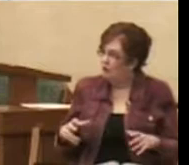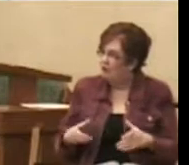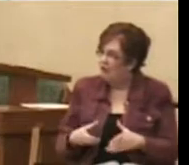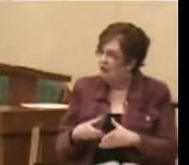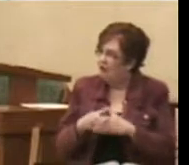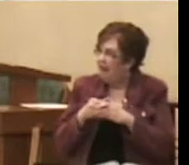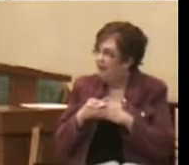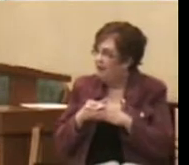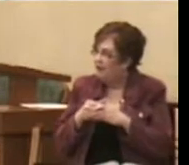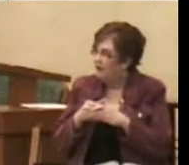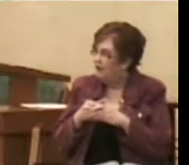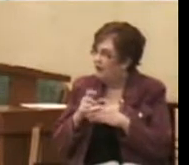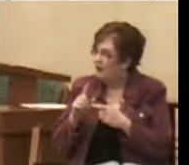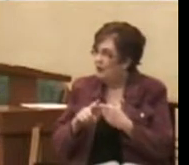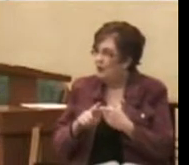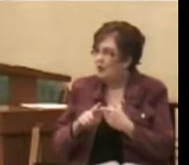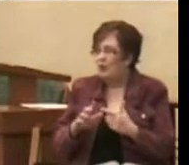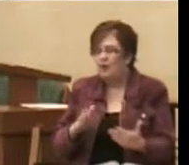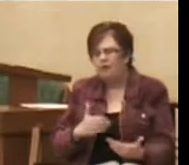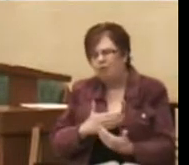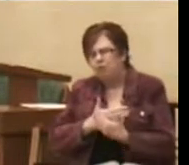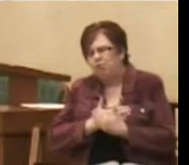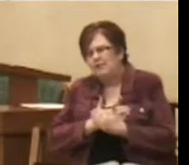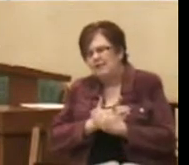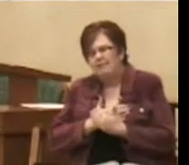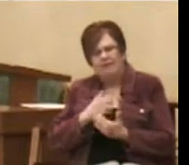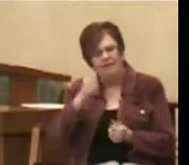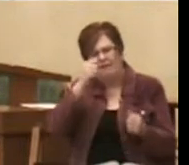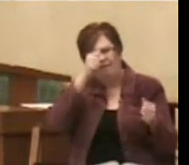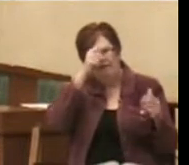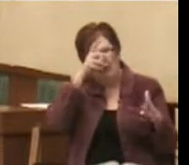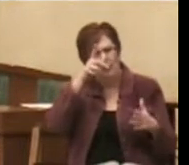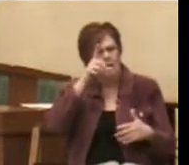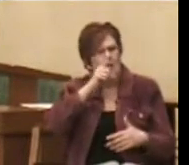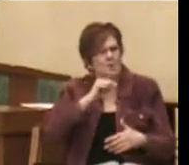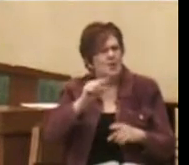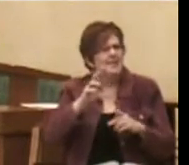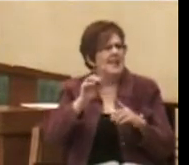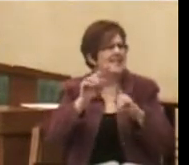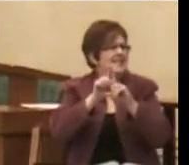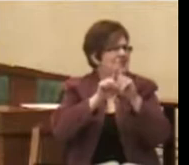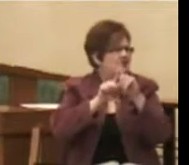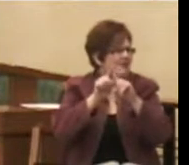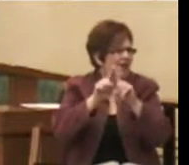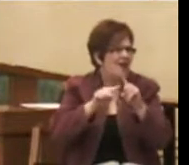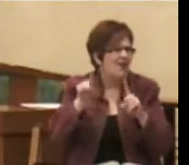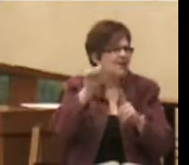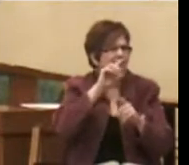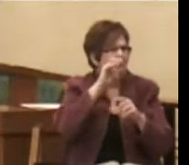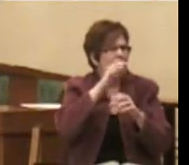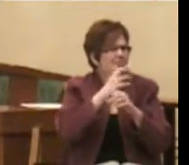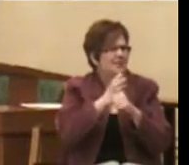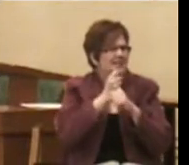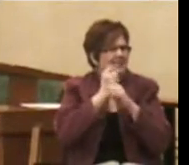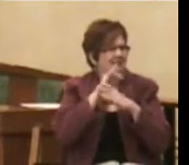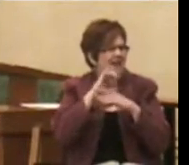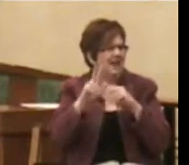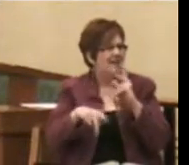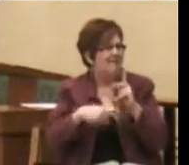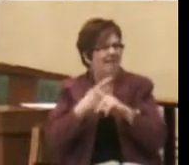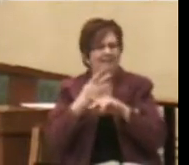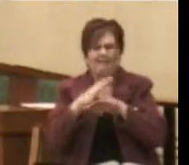gathered unto the bosom of the Father, that even birds and stars have not received that kind